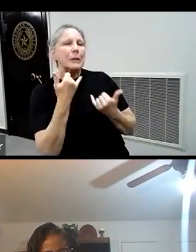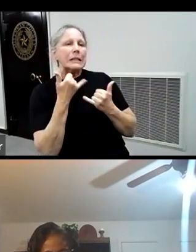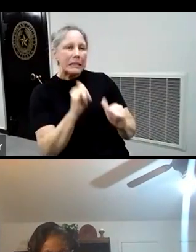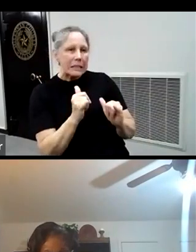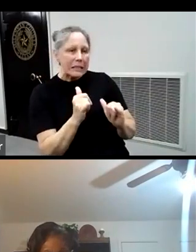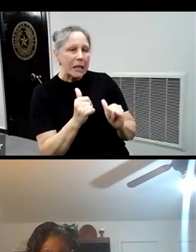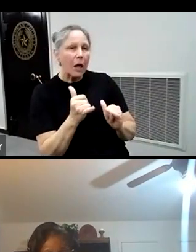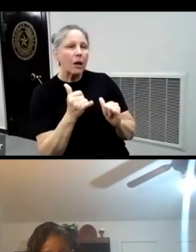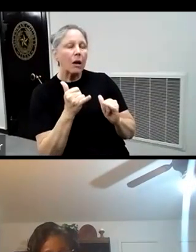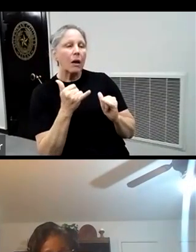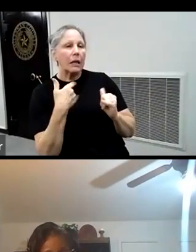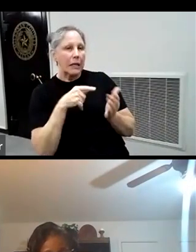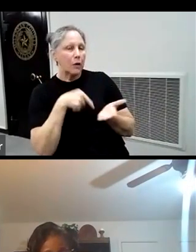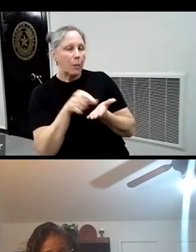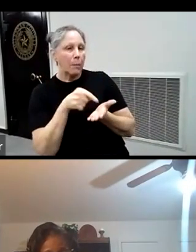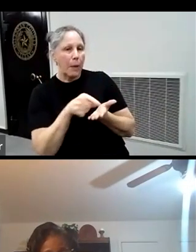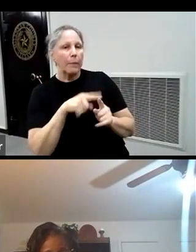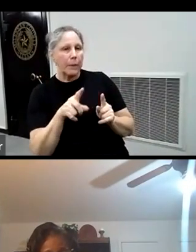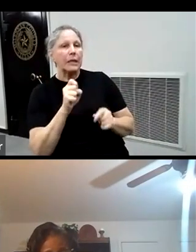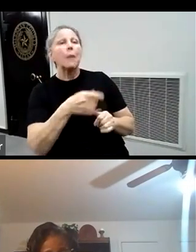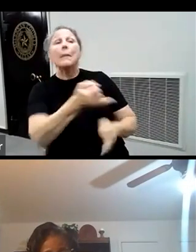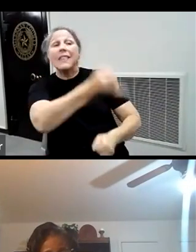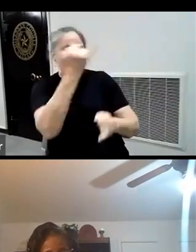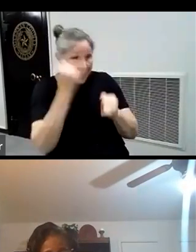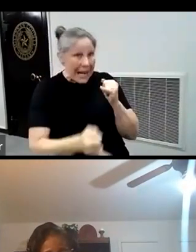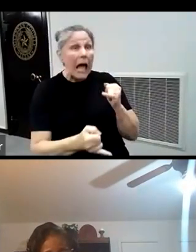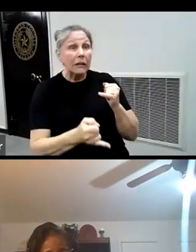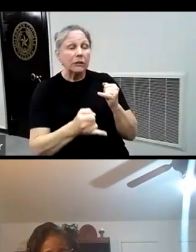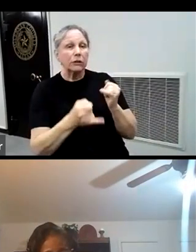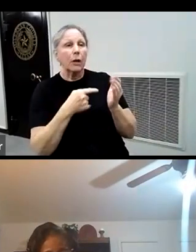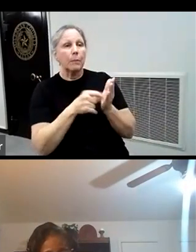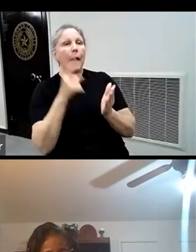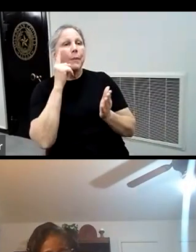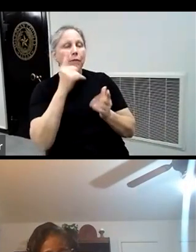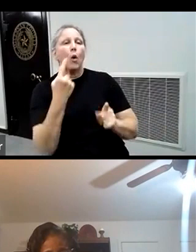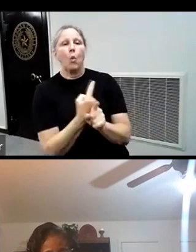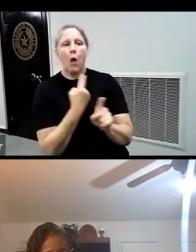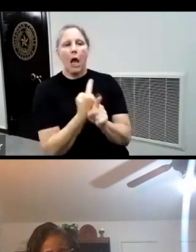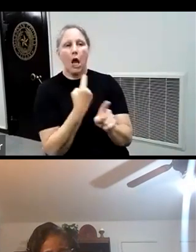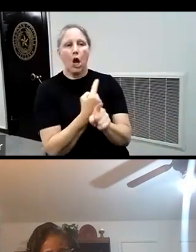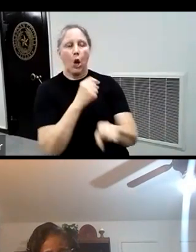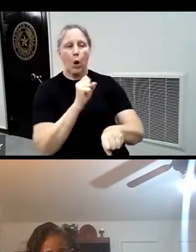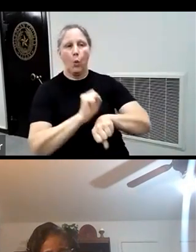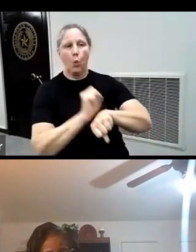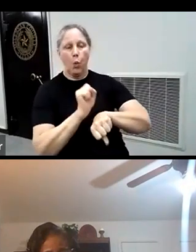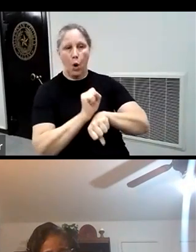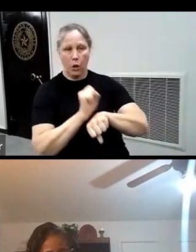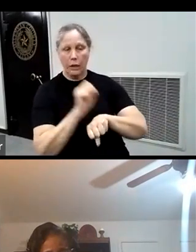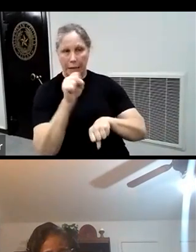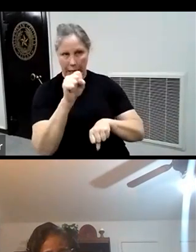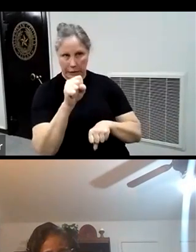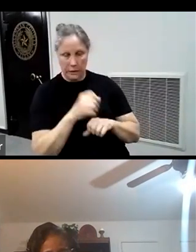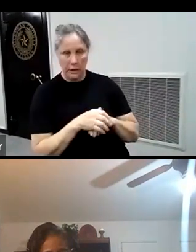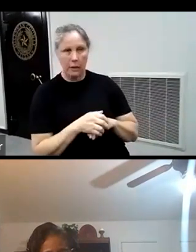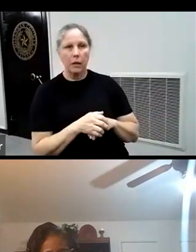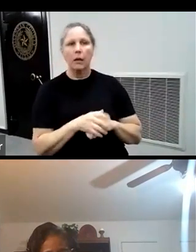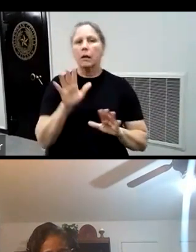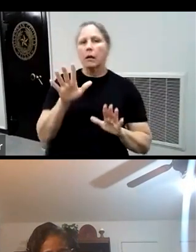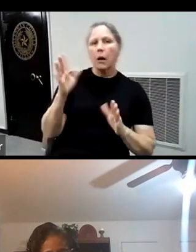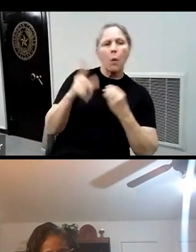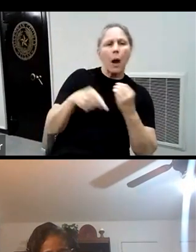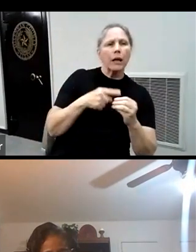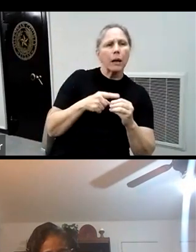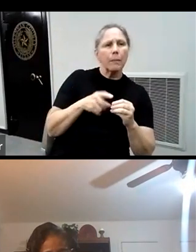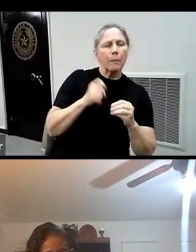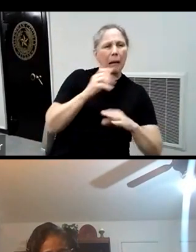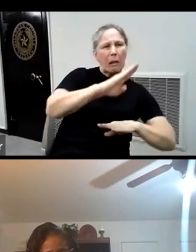holding tainage, but yes, this should be the last payment for standard work operations. What about the cracking